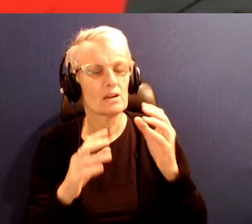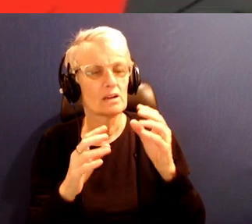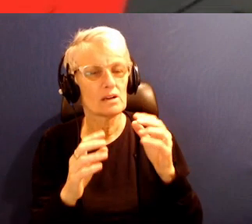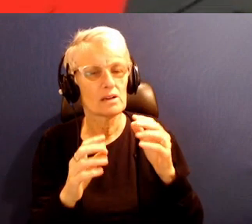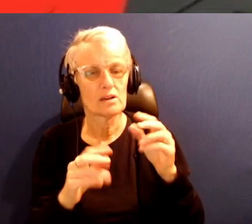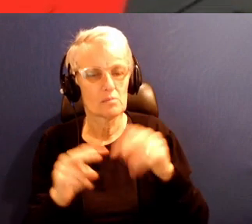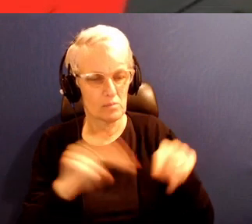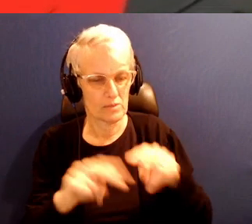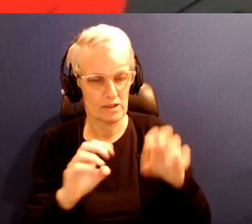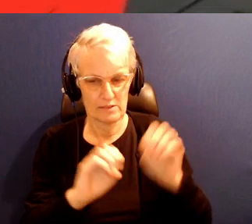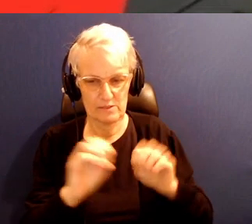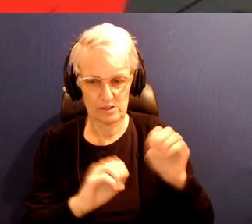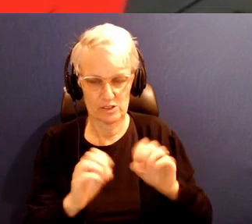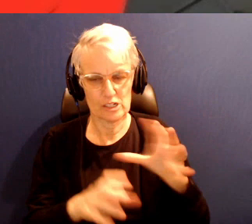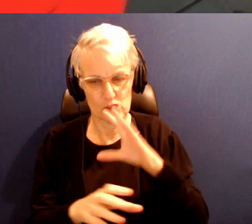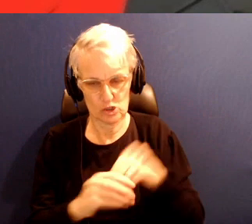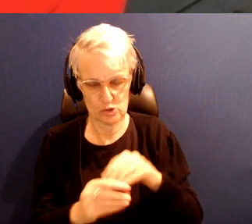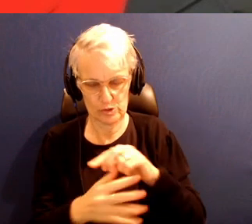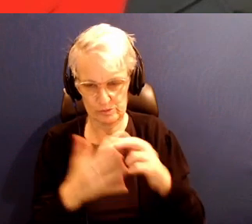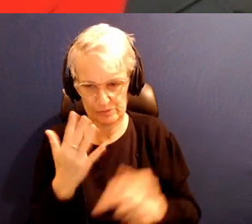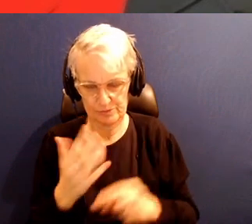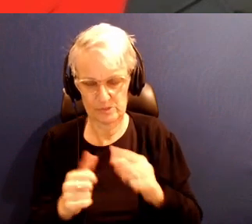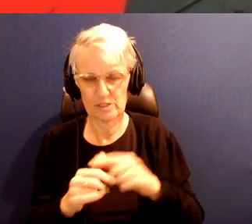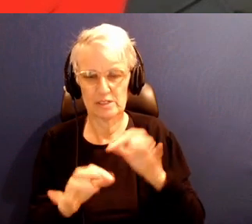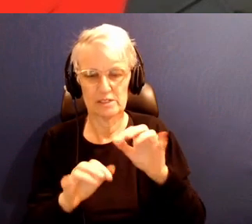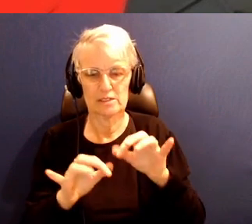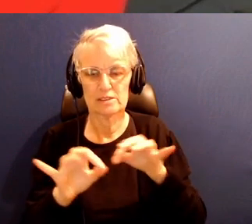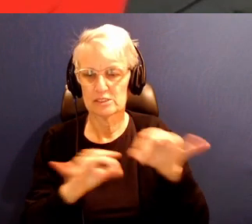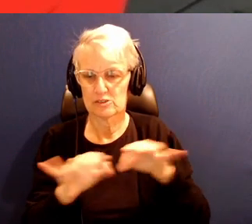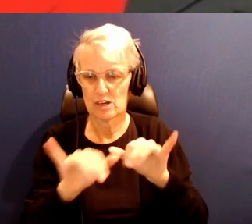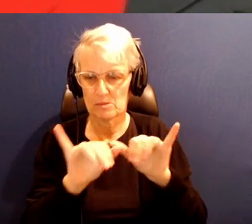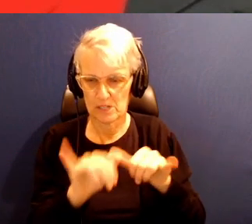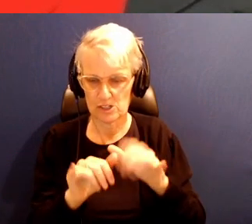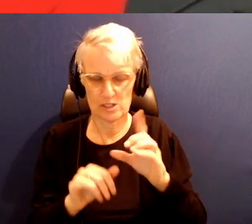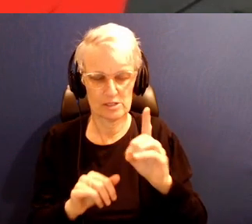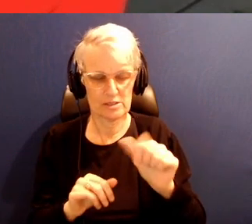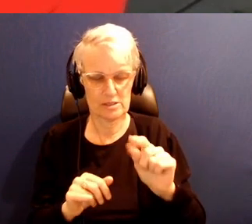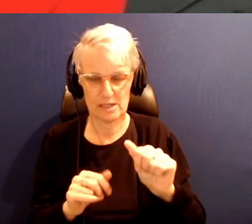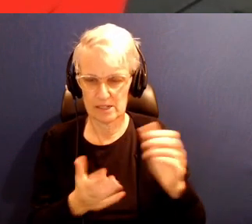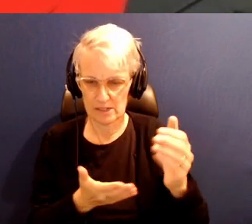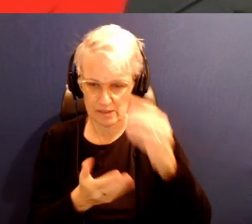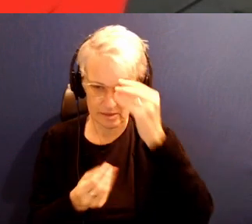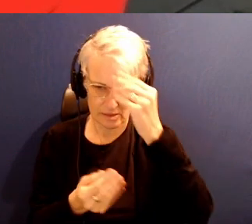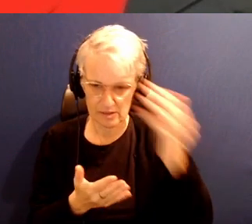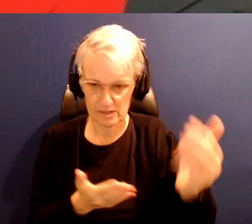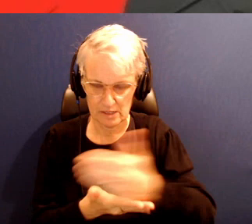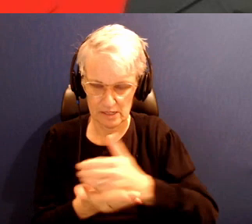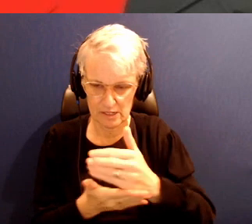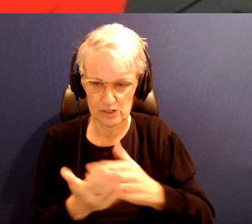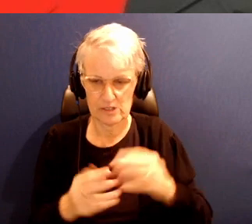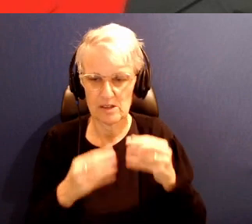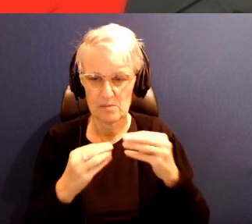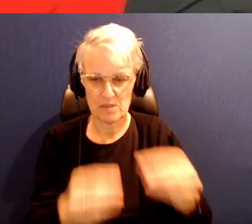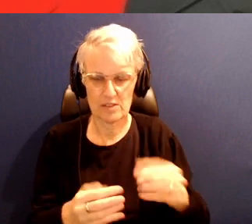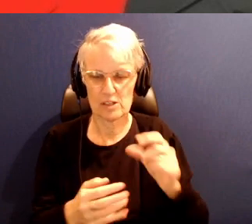Monitoring and evaluation plans should include the following. Describe the measures, data collection tools, methods,